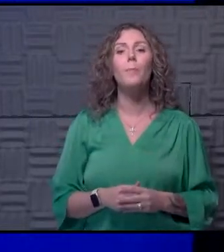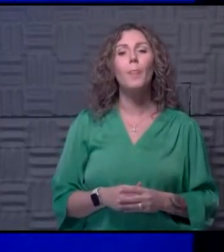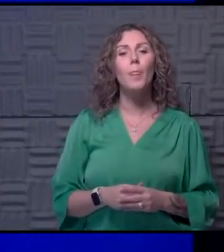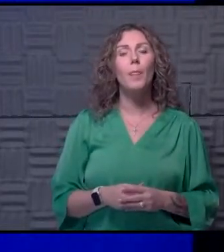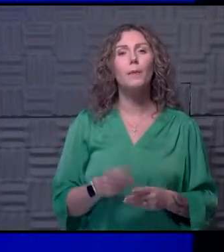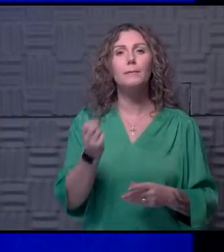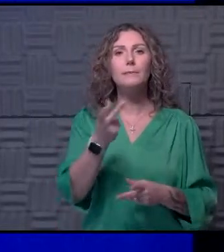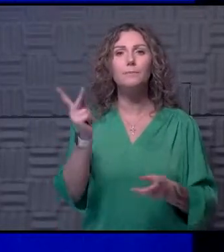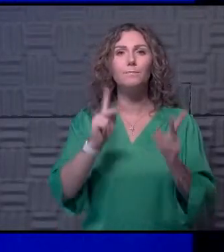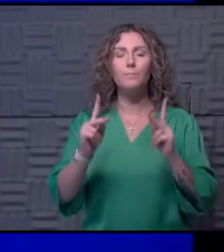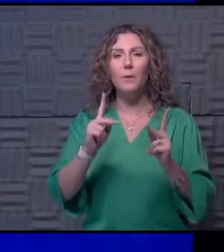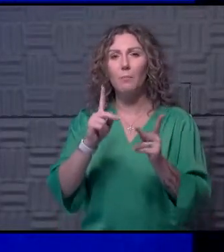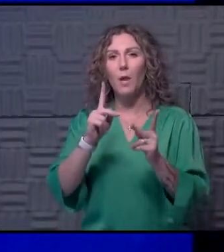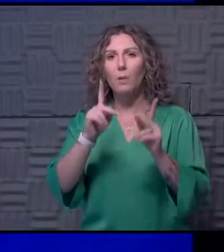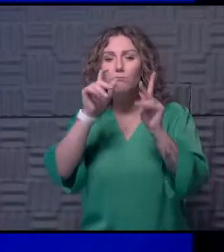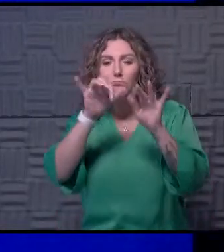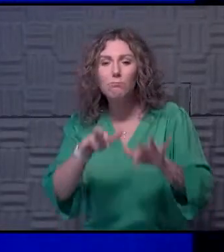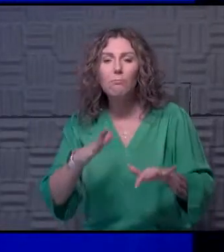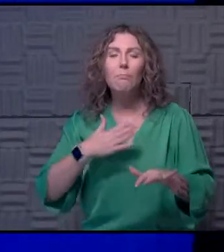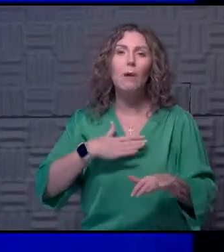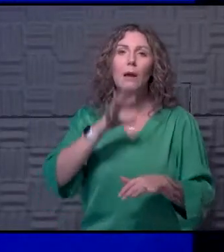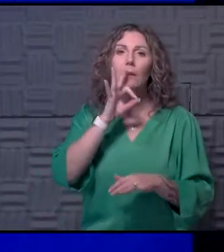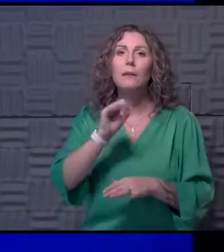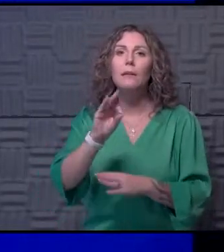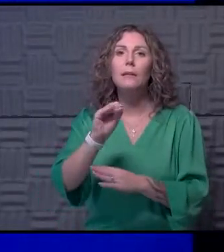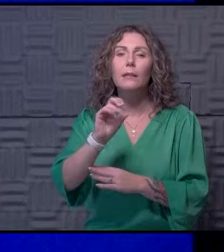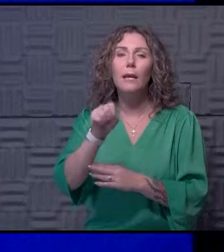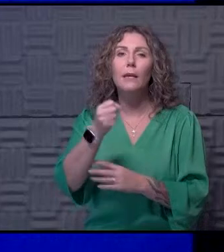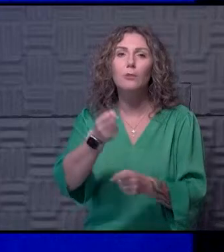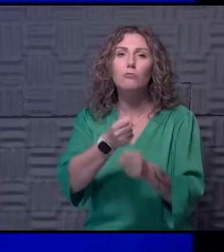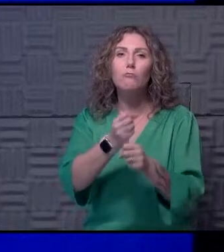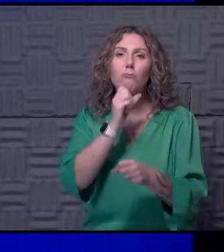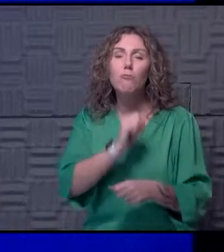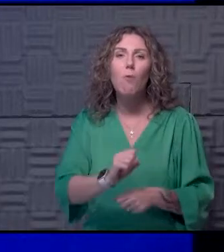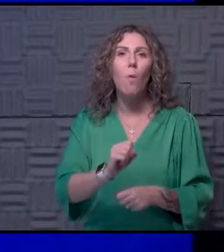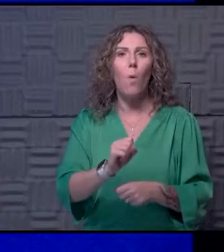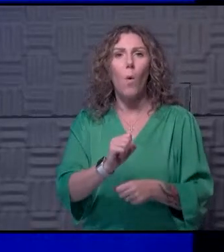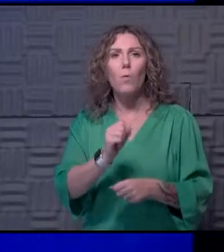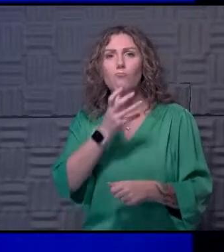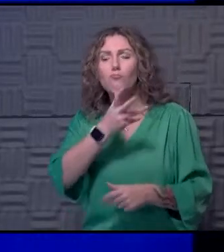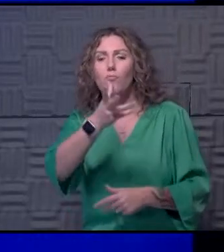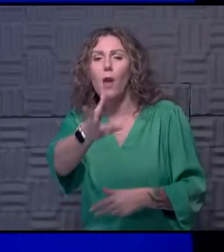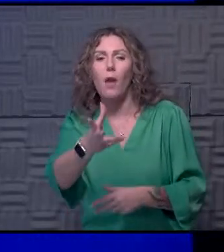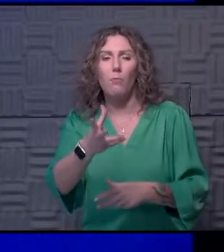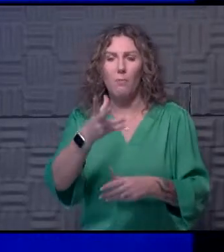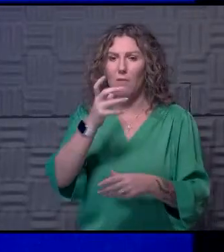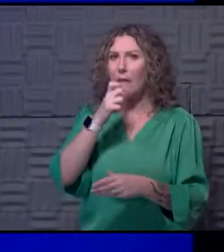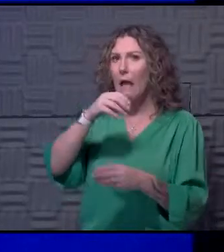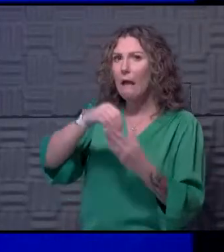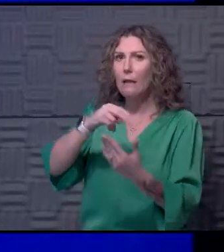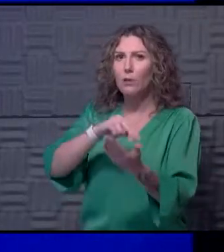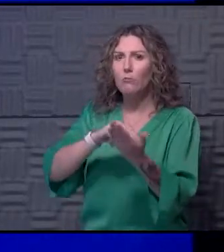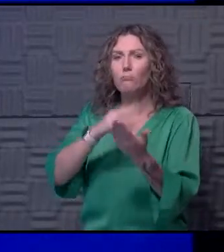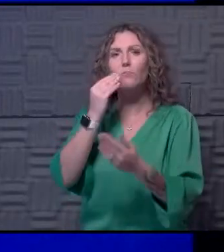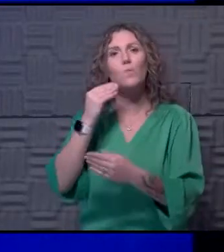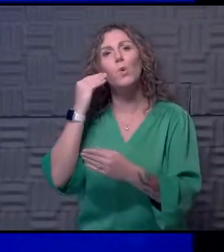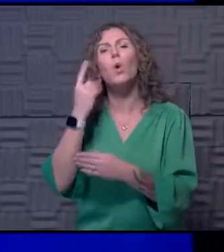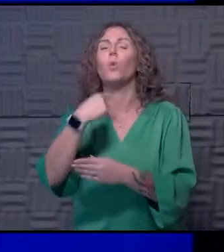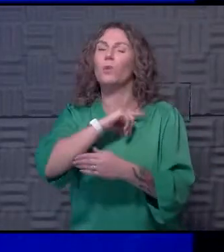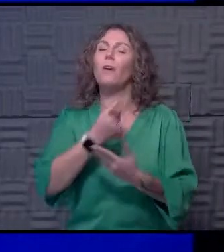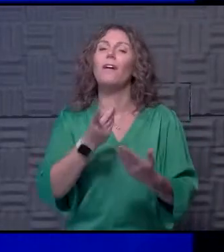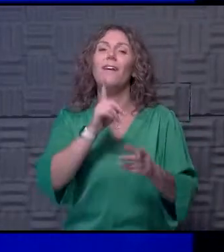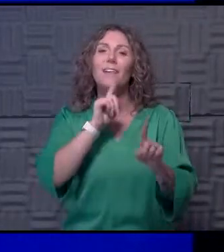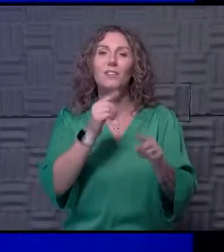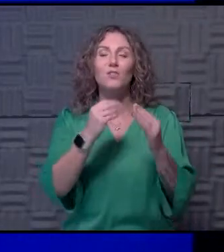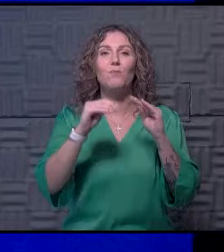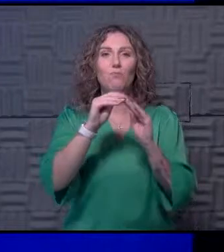like writing and saying, my 90-year-old grandmother not in a nursing home, how does she get it? Yeah, Somebody who says, we'll, I'm we'll working. answer those questions more tomorrow